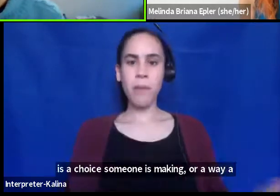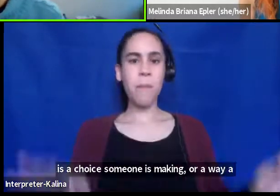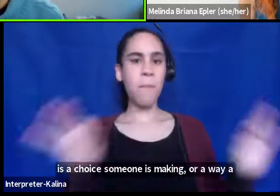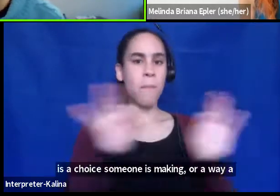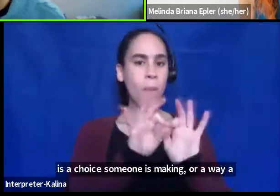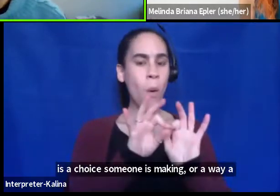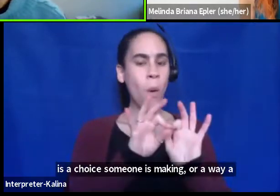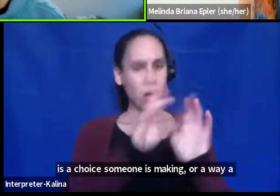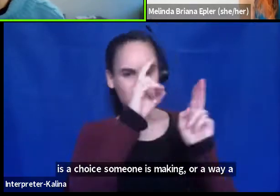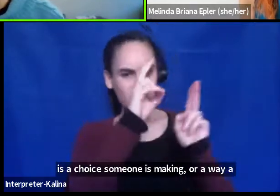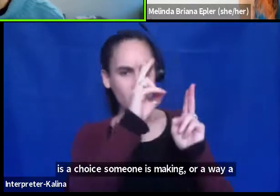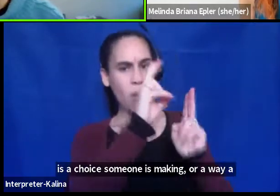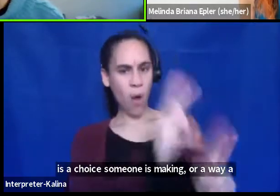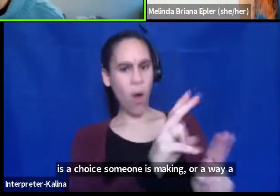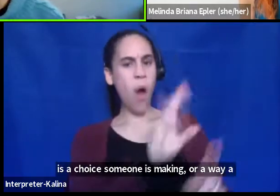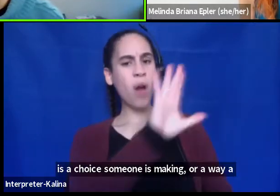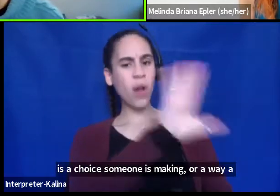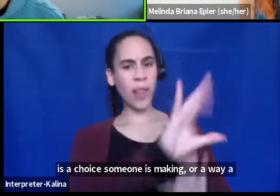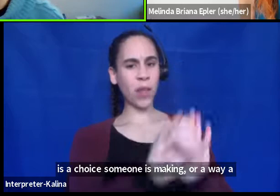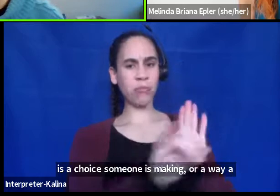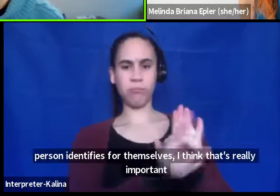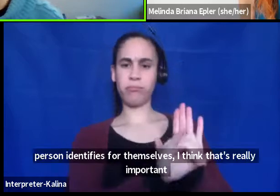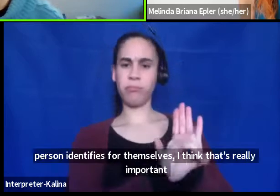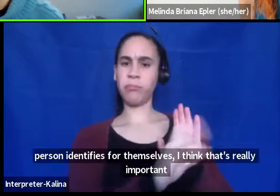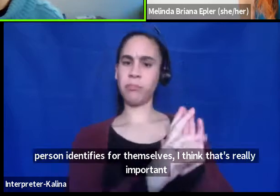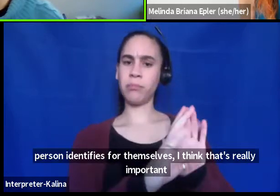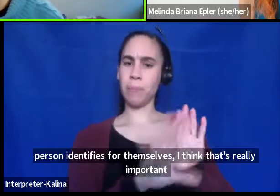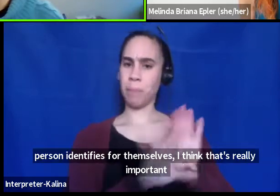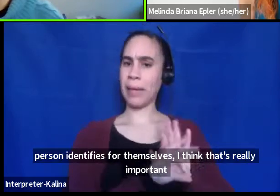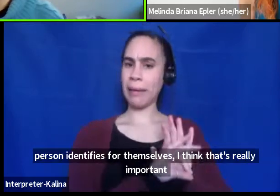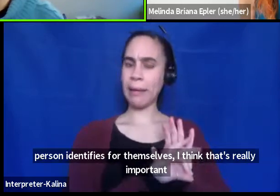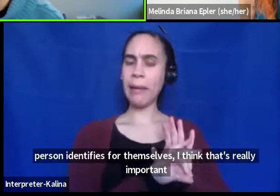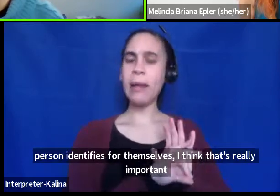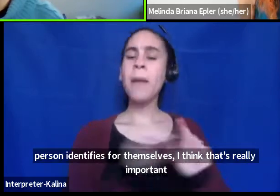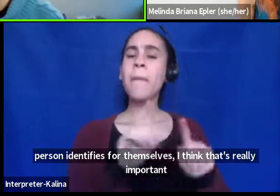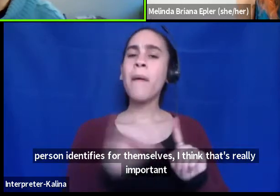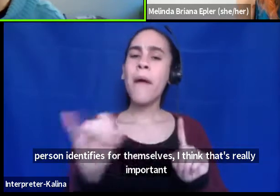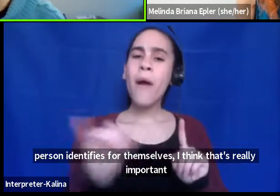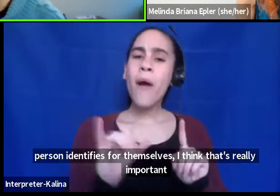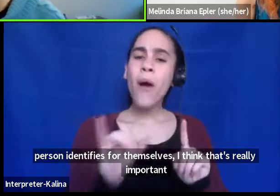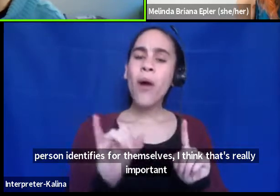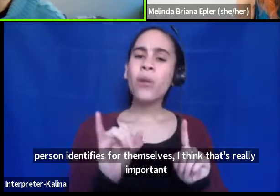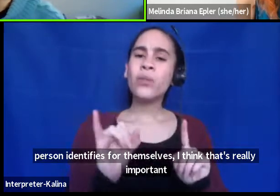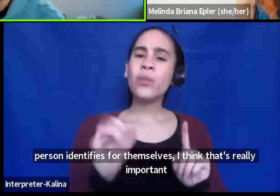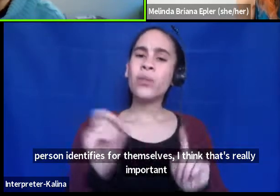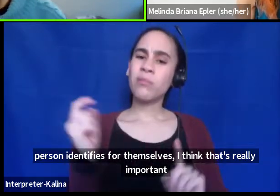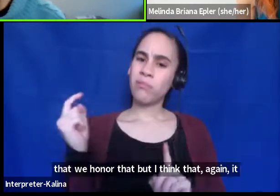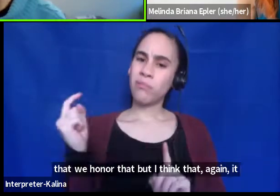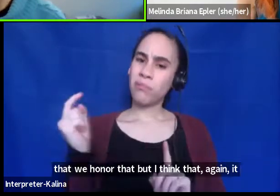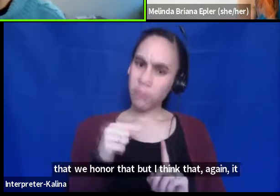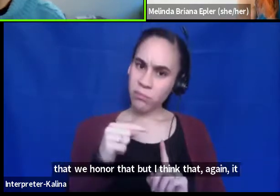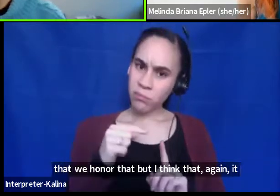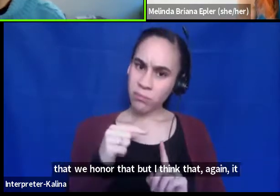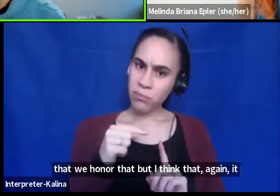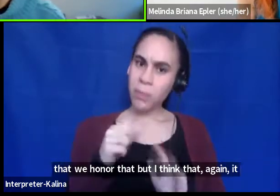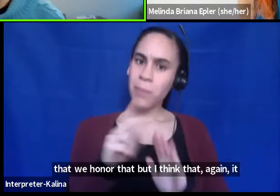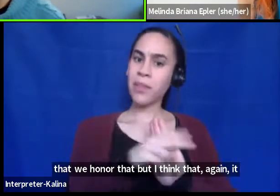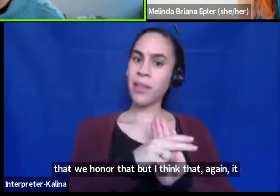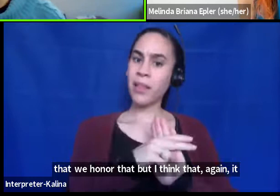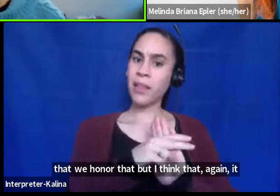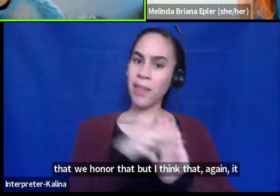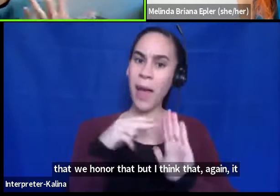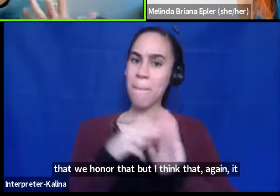we honor that. But I think that, again, like it really comes back to labels should be labels